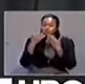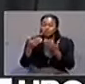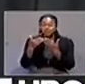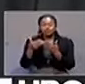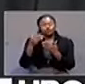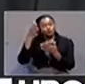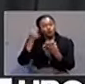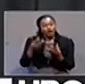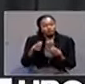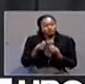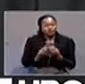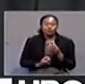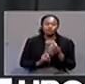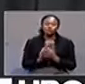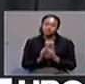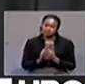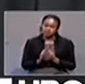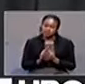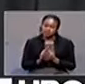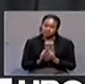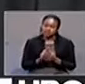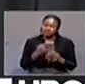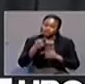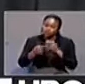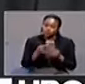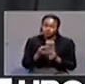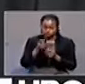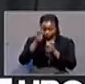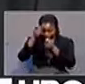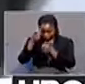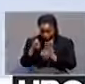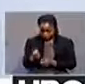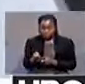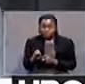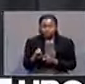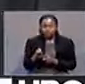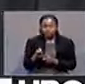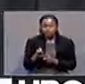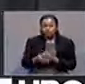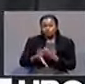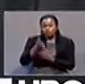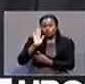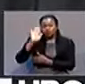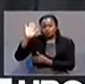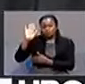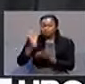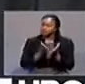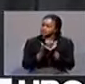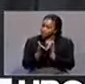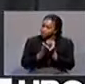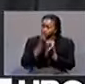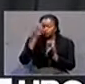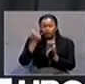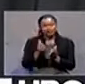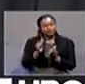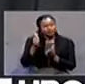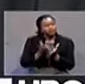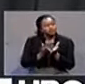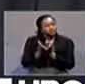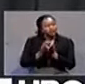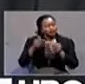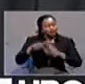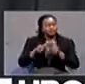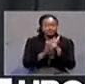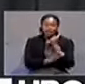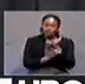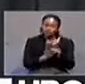us this opportunity to pay tribute to the God servant who served this country for